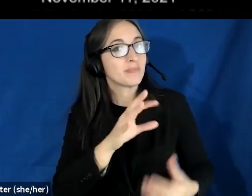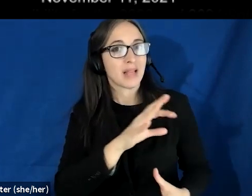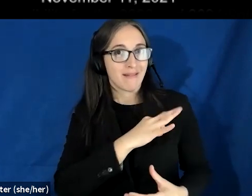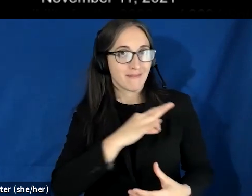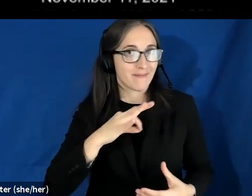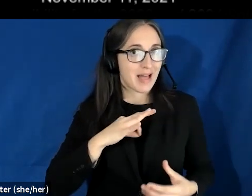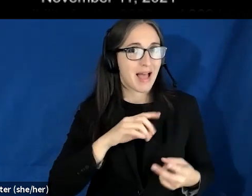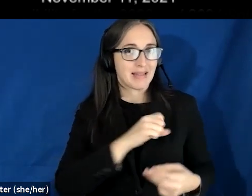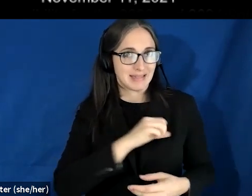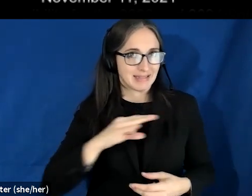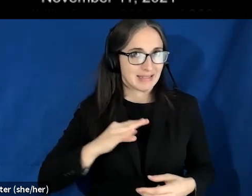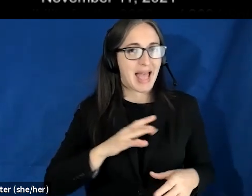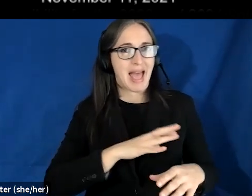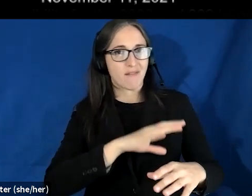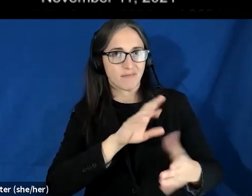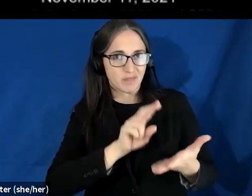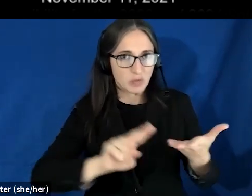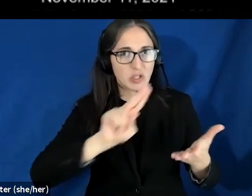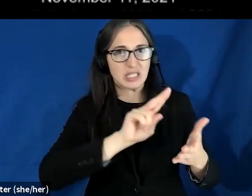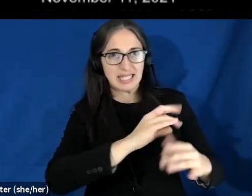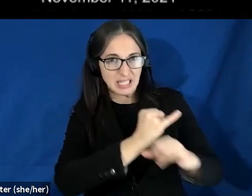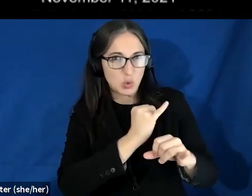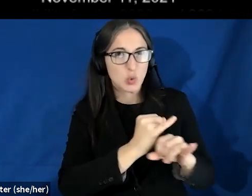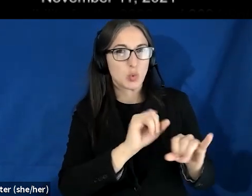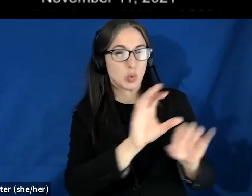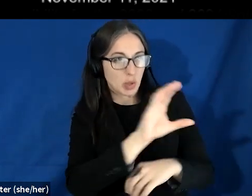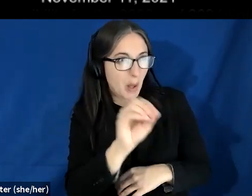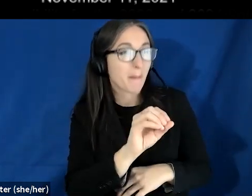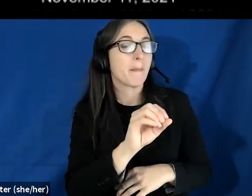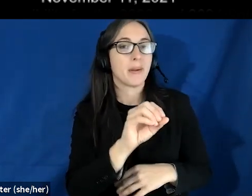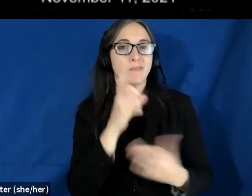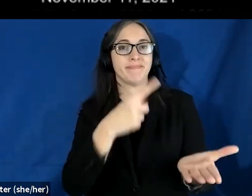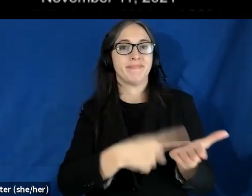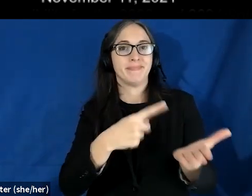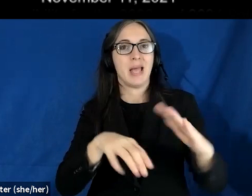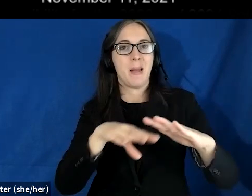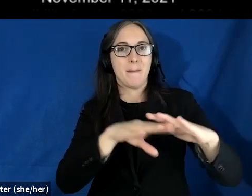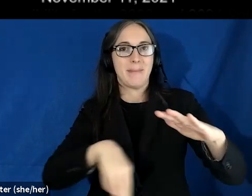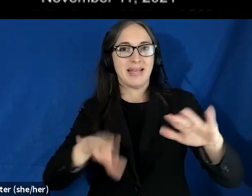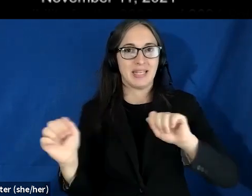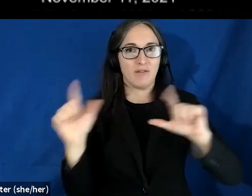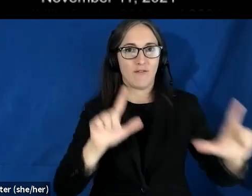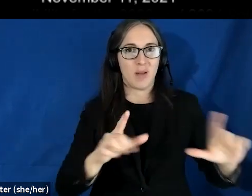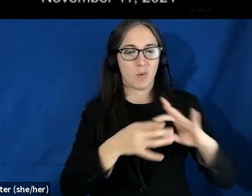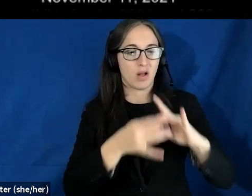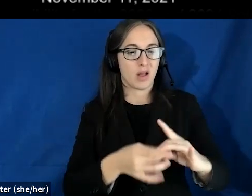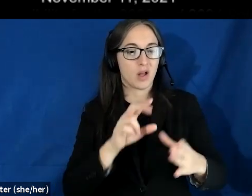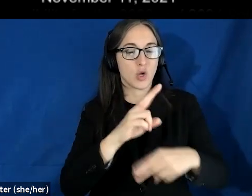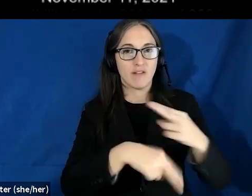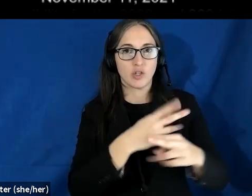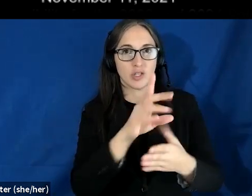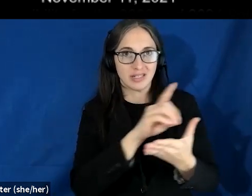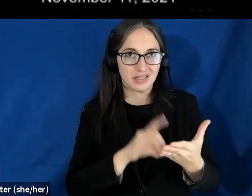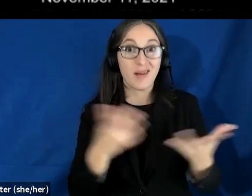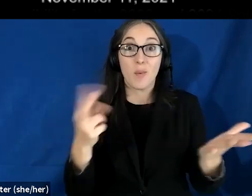technology companies, where we talk about the basic framework of universal design and its implications for those various stakeholder